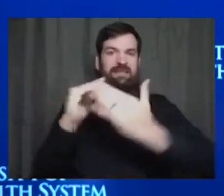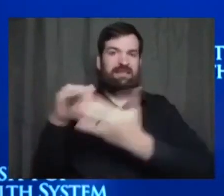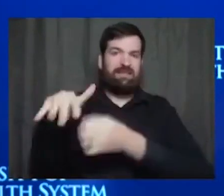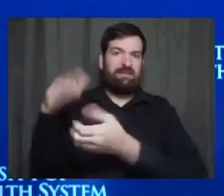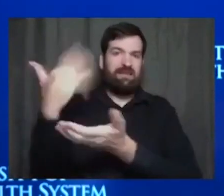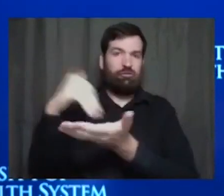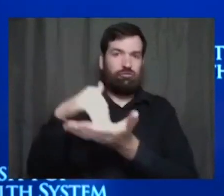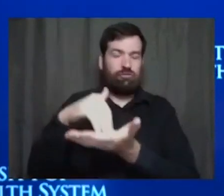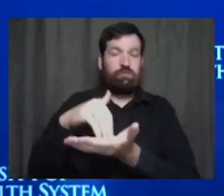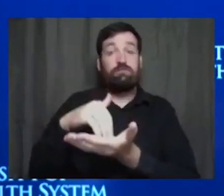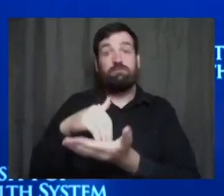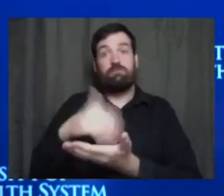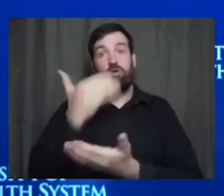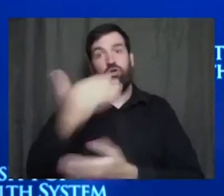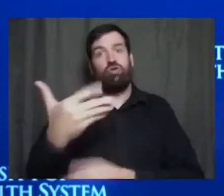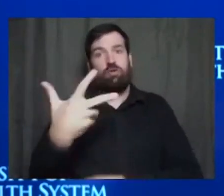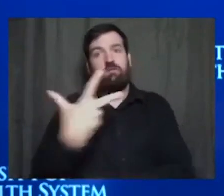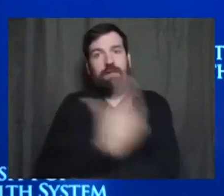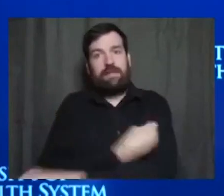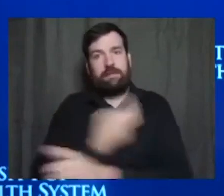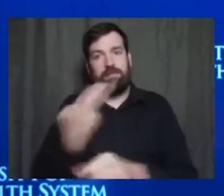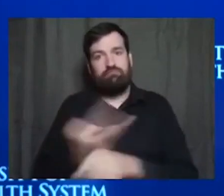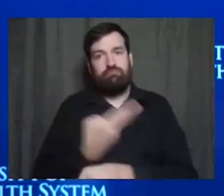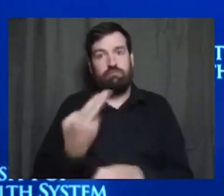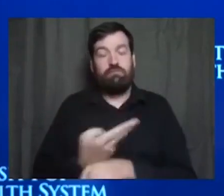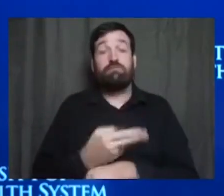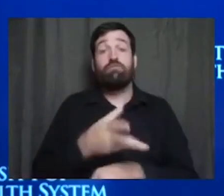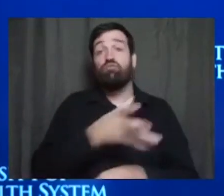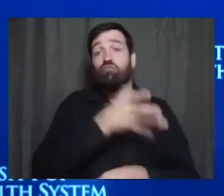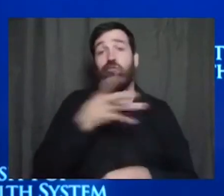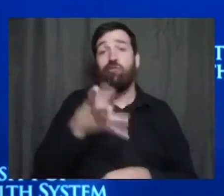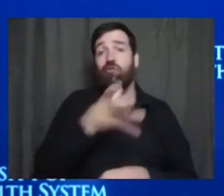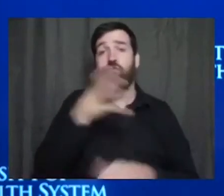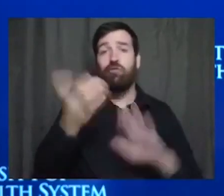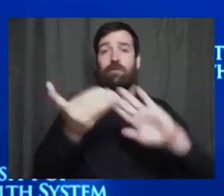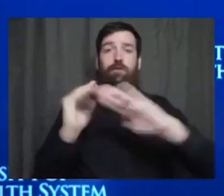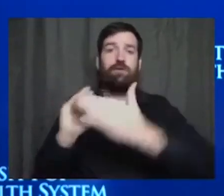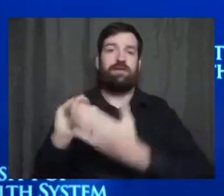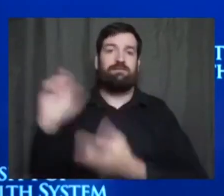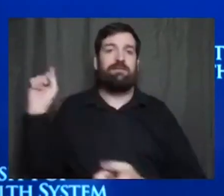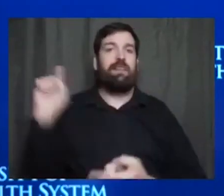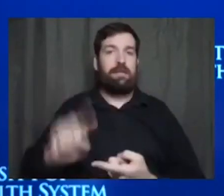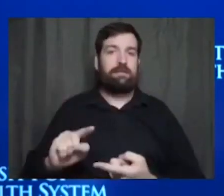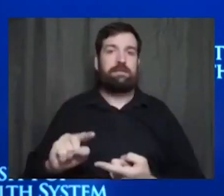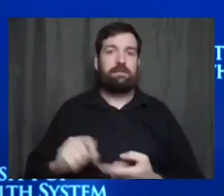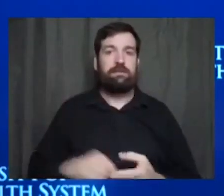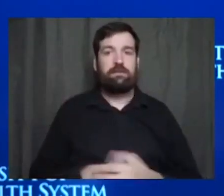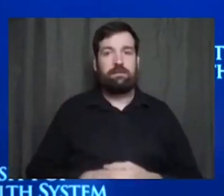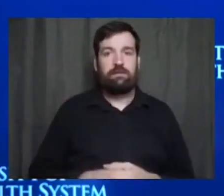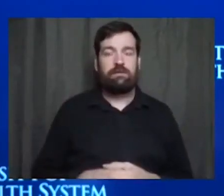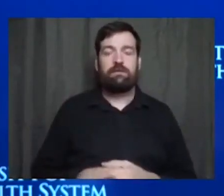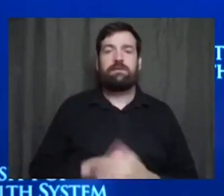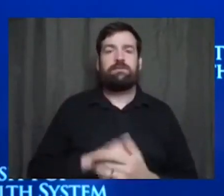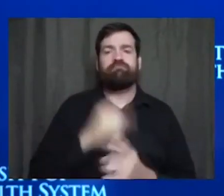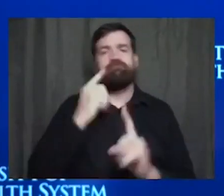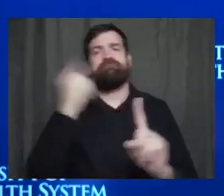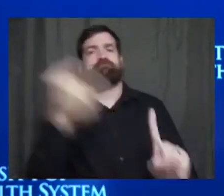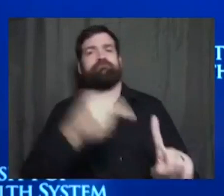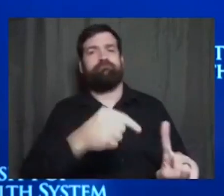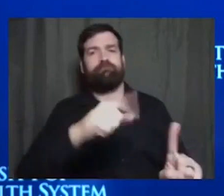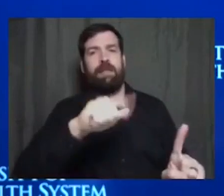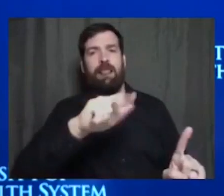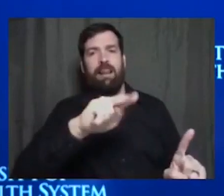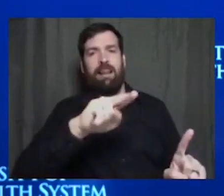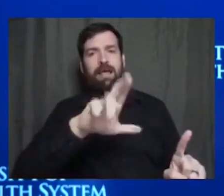good uptake. We understand that in those rural communities, it's not as good uptake, and I think it just goes back to kind of what Lance is saying. My concern